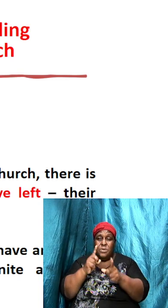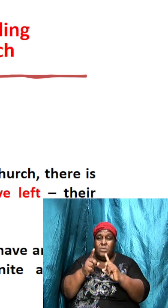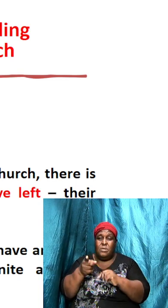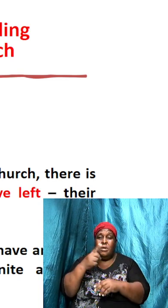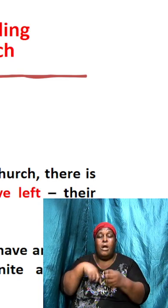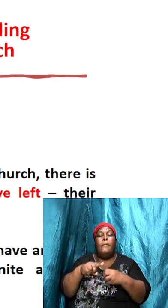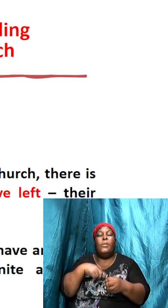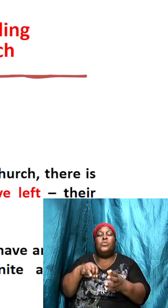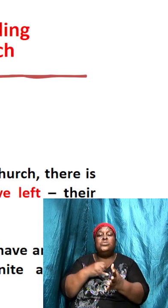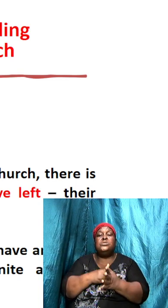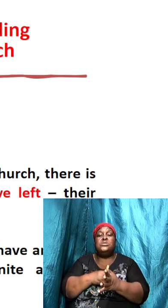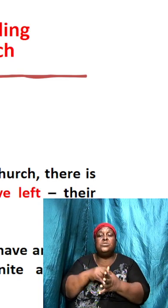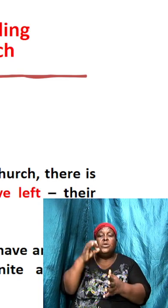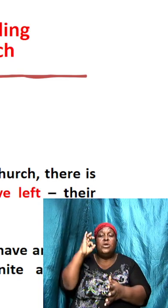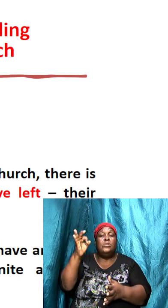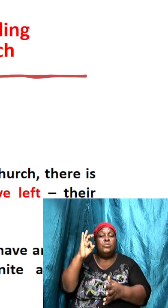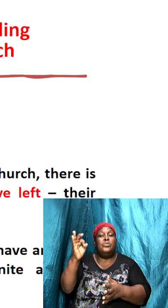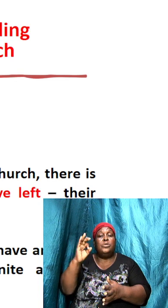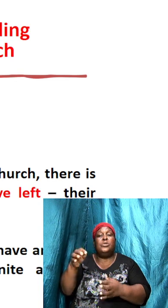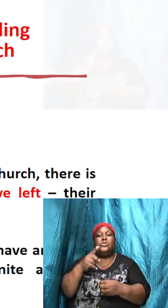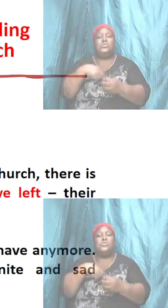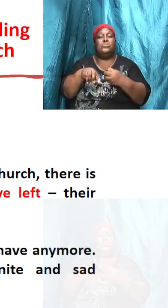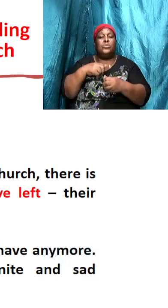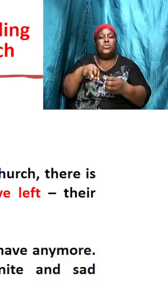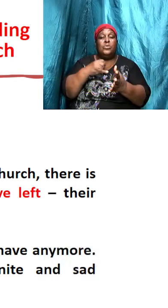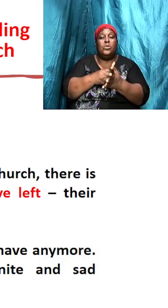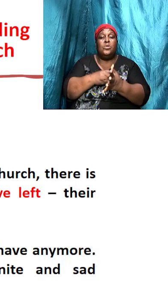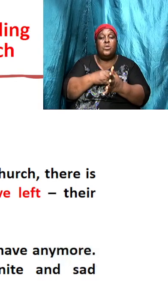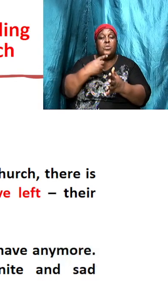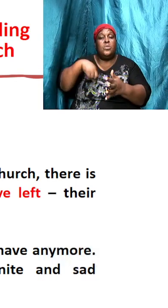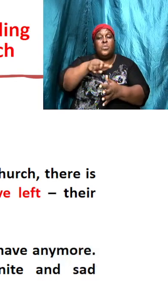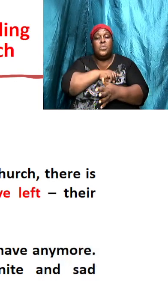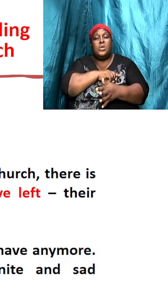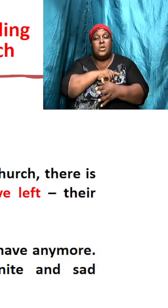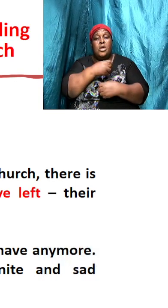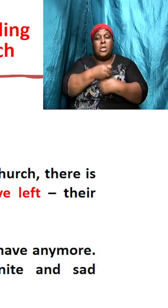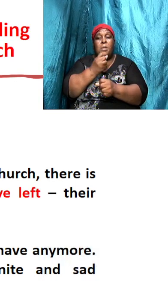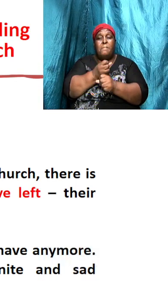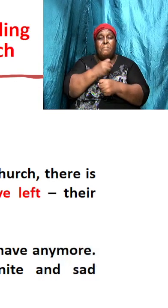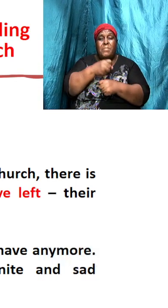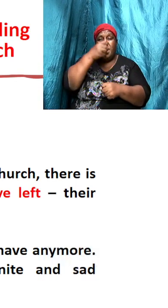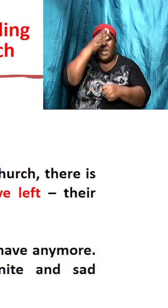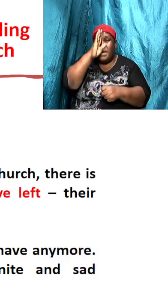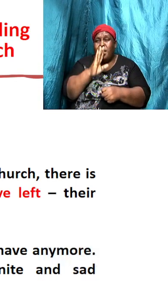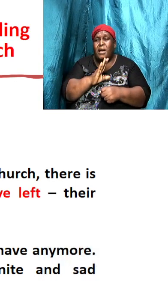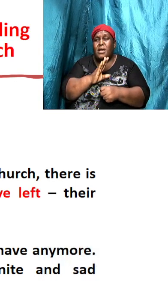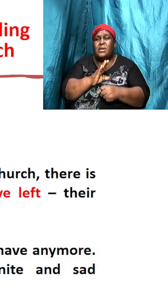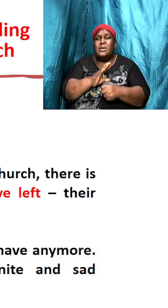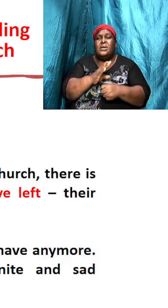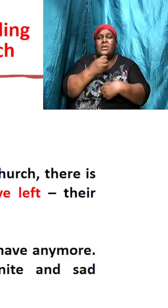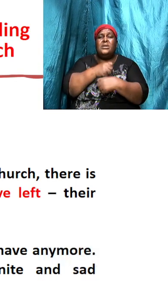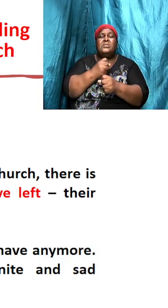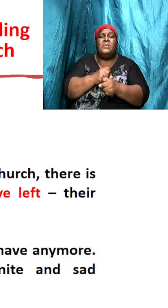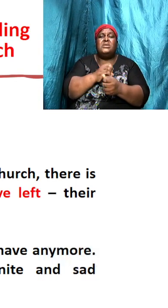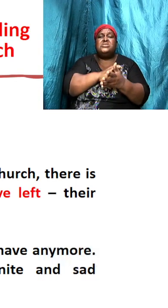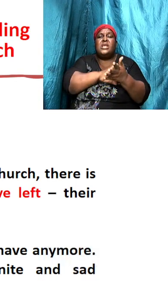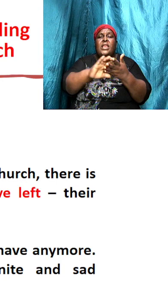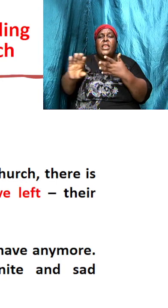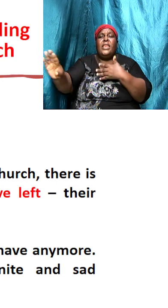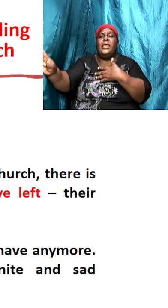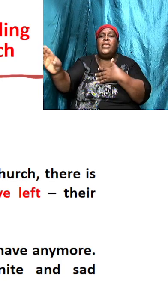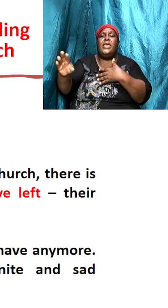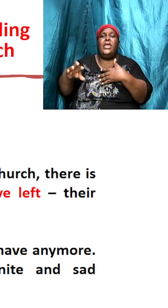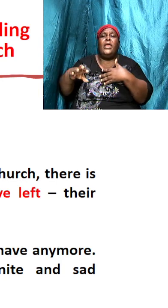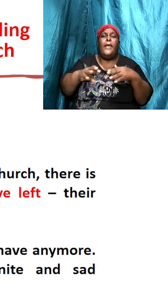it we are going to allow God to come in and to make his clean sweep and brothers and